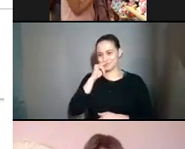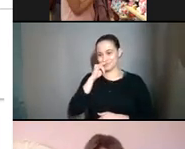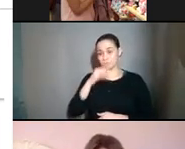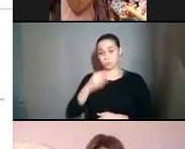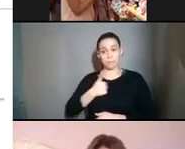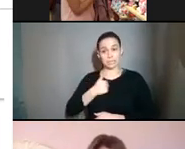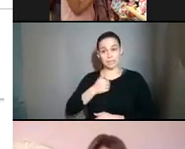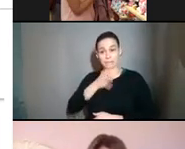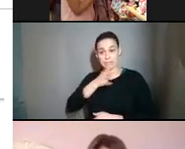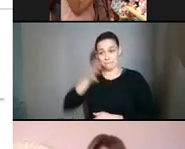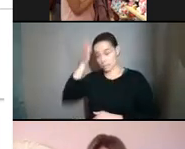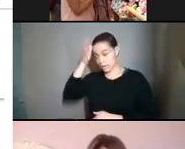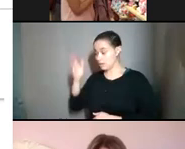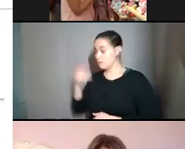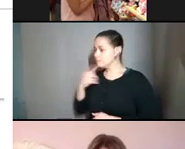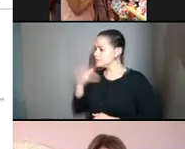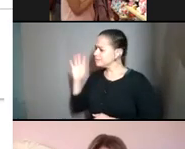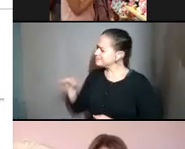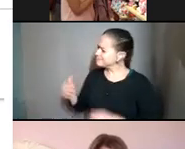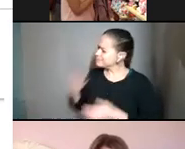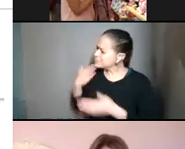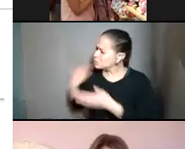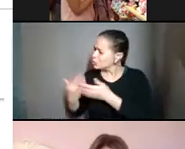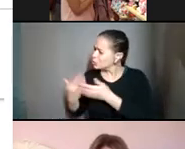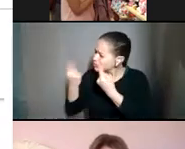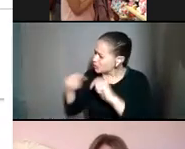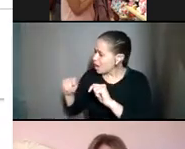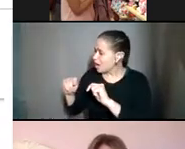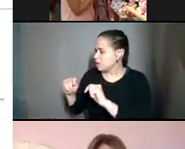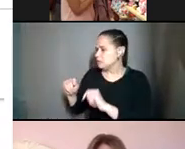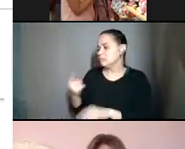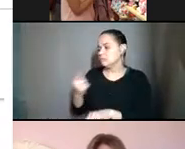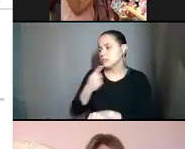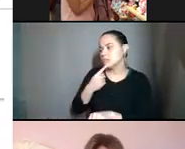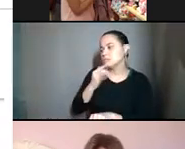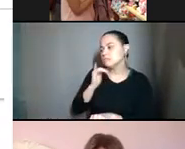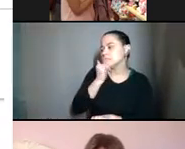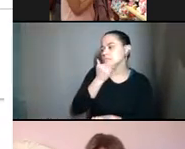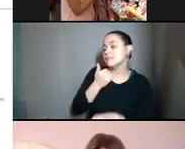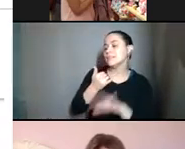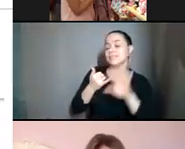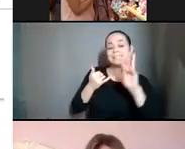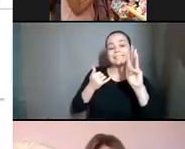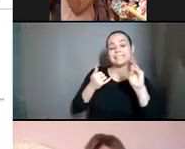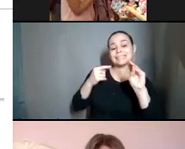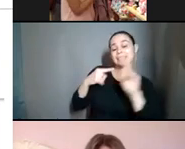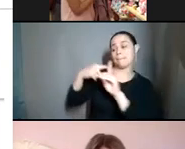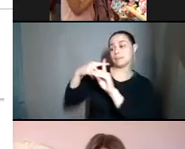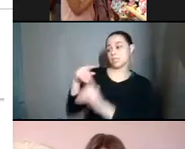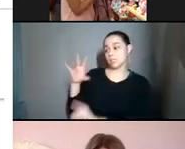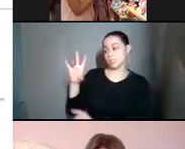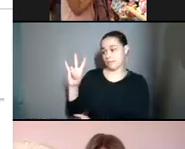say, that was a good try, but it said you created 60 plus 7 and 60